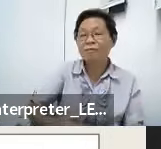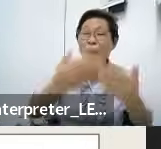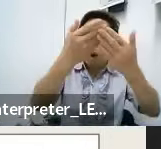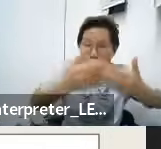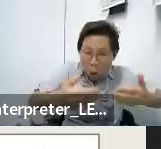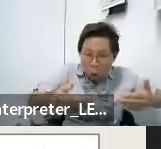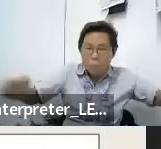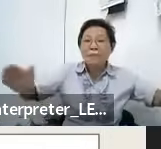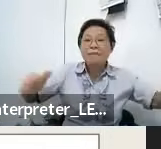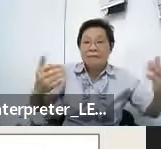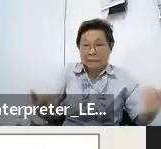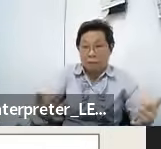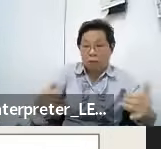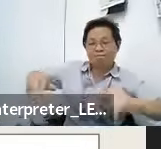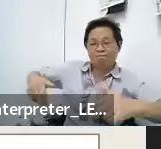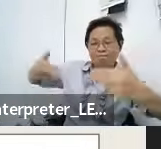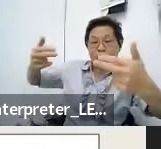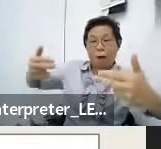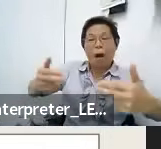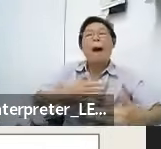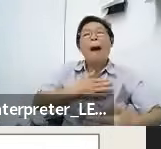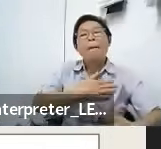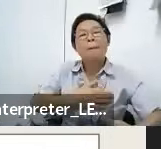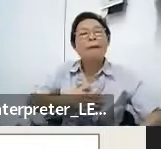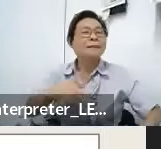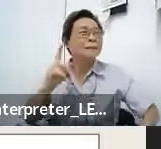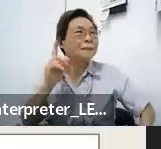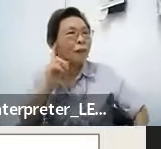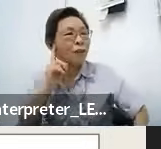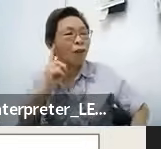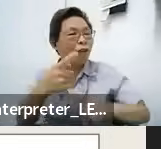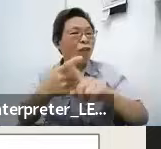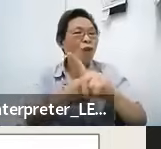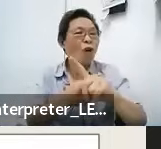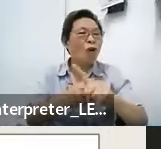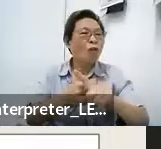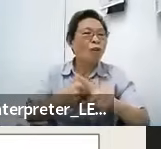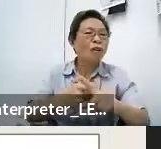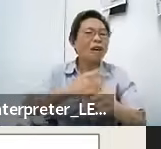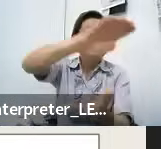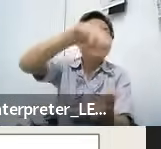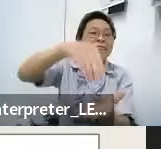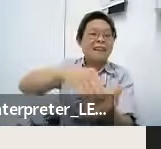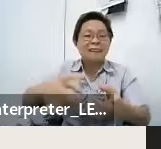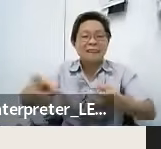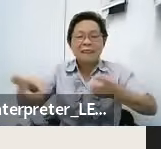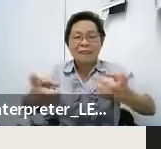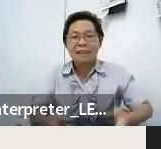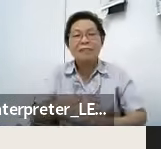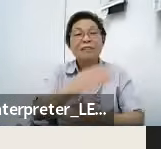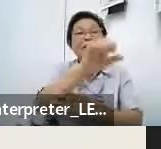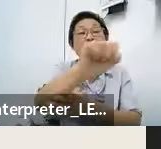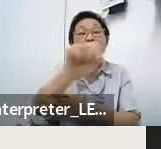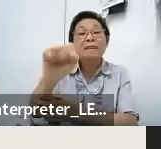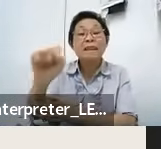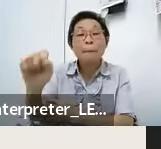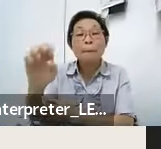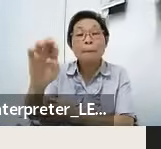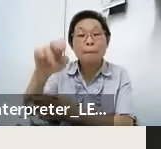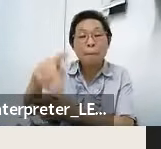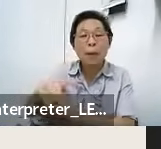today's webinar, please let us hear from our very own Center Director of SEIA-SEPS,